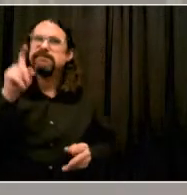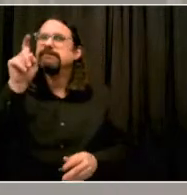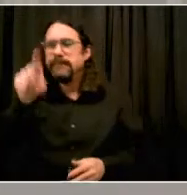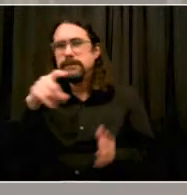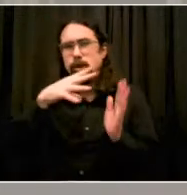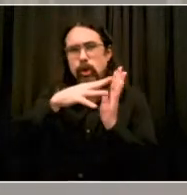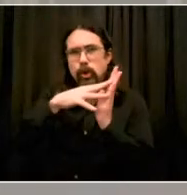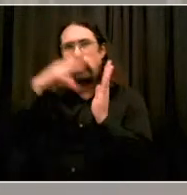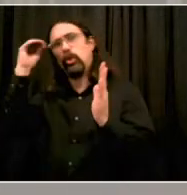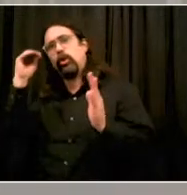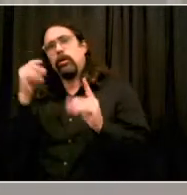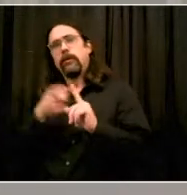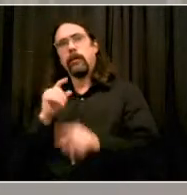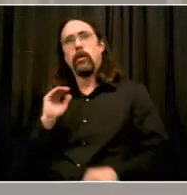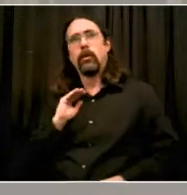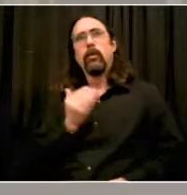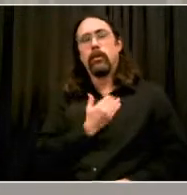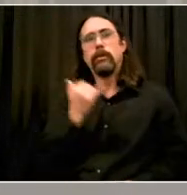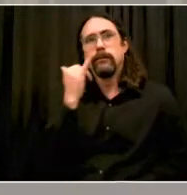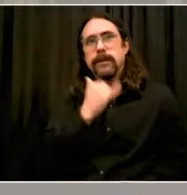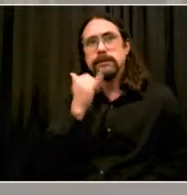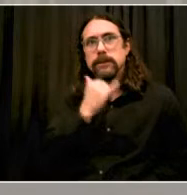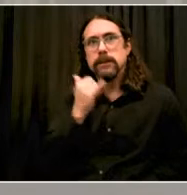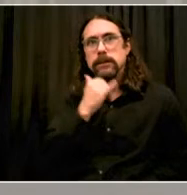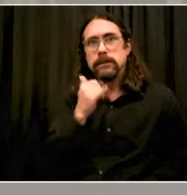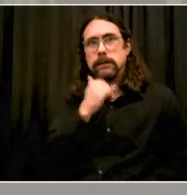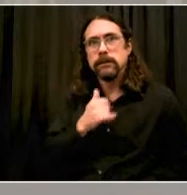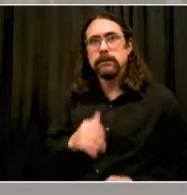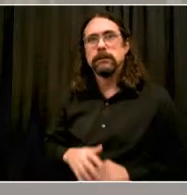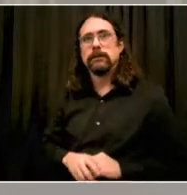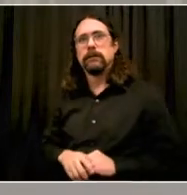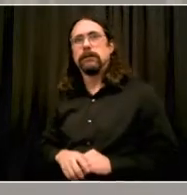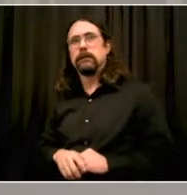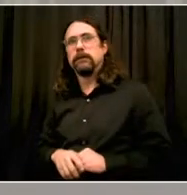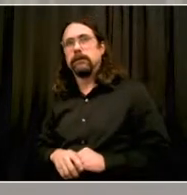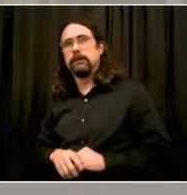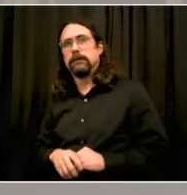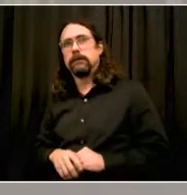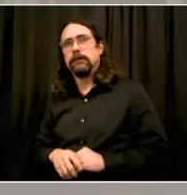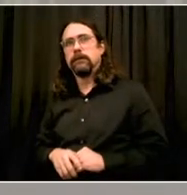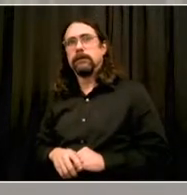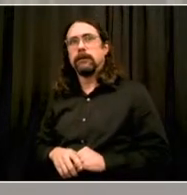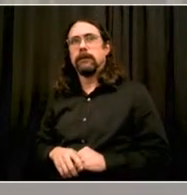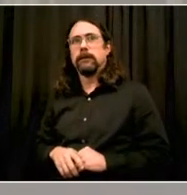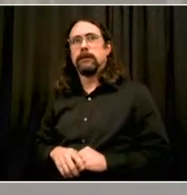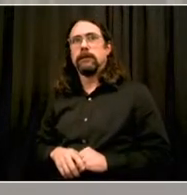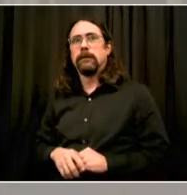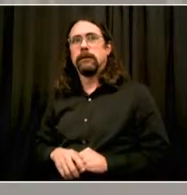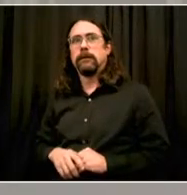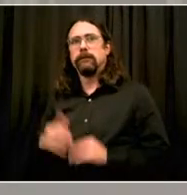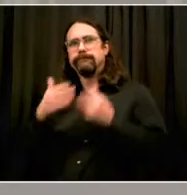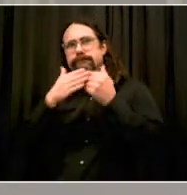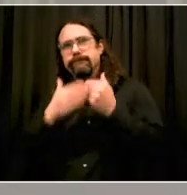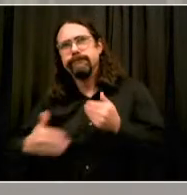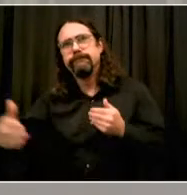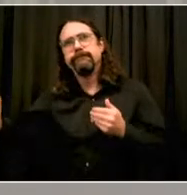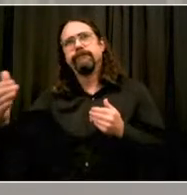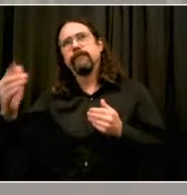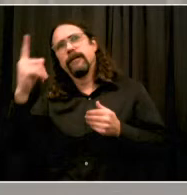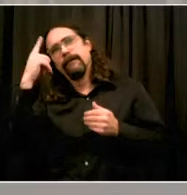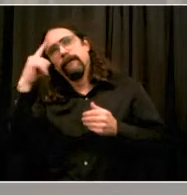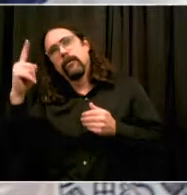rigorous safeguards, but also standards that help us to maximize the health of the children of New York. Dr.